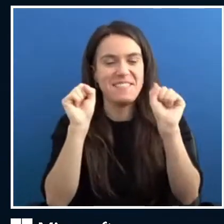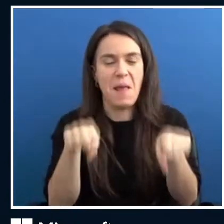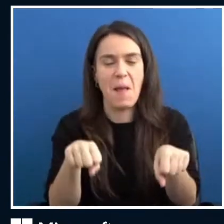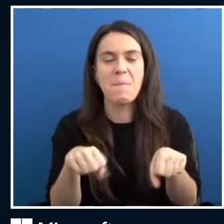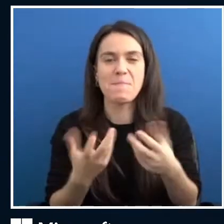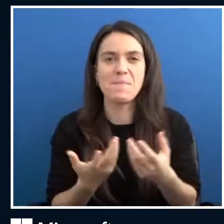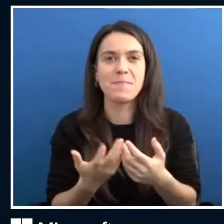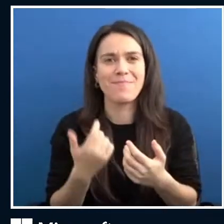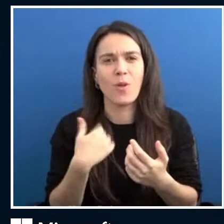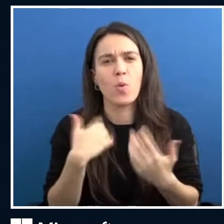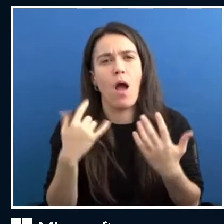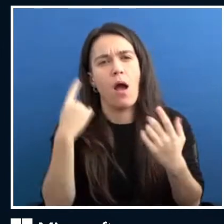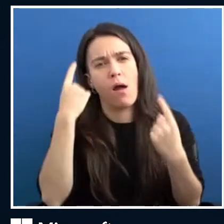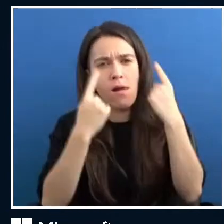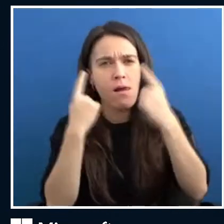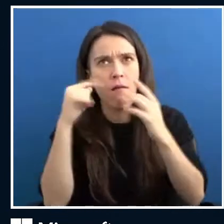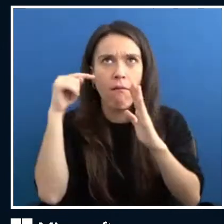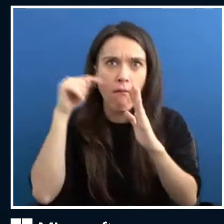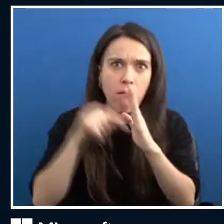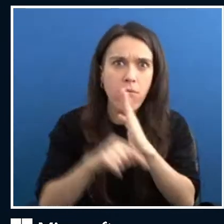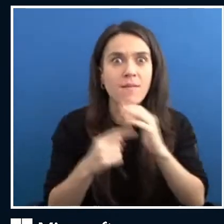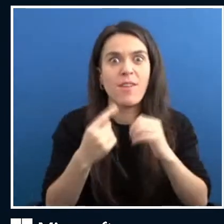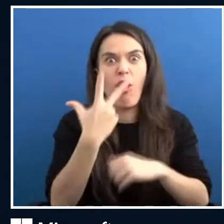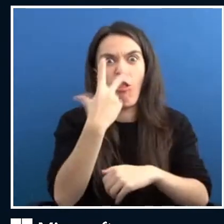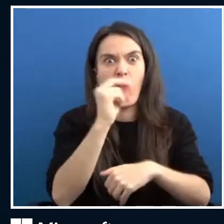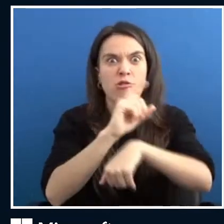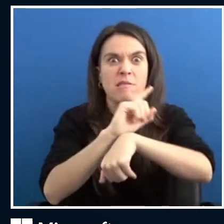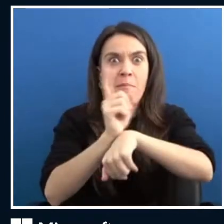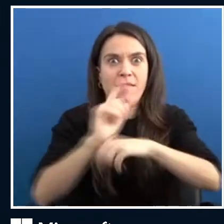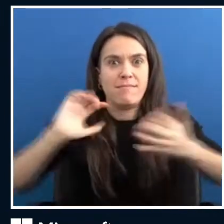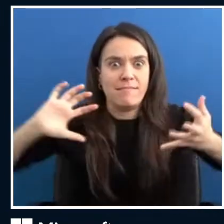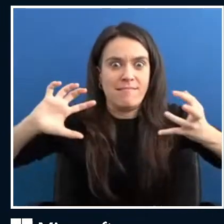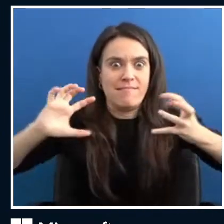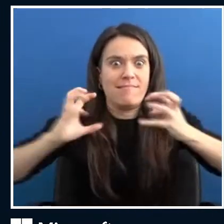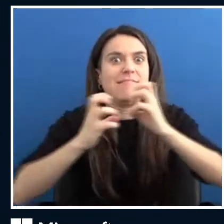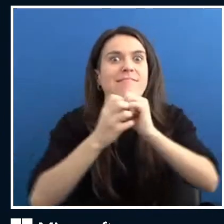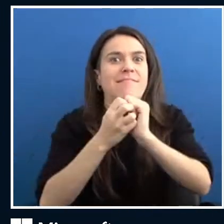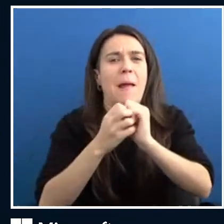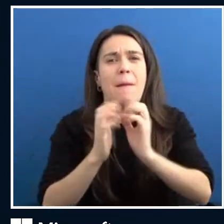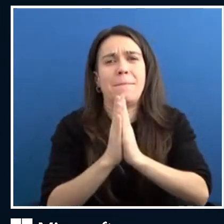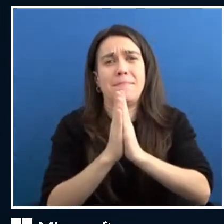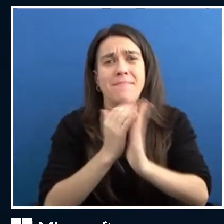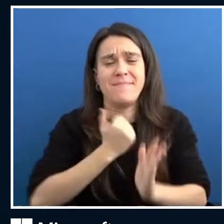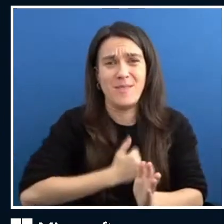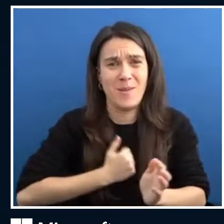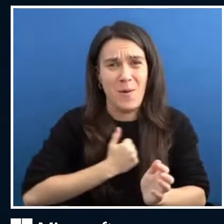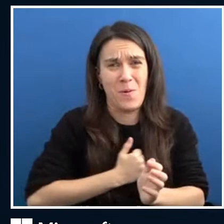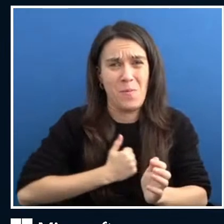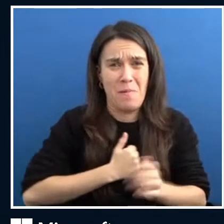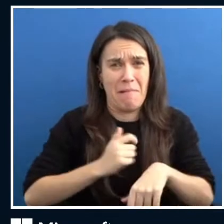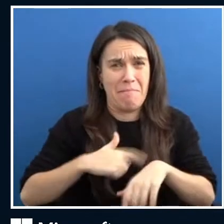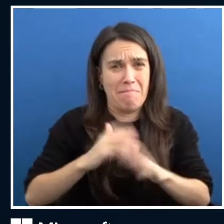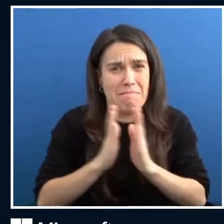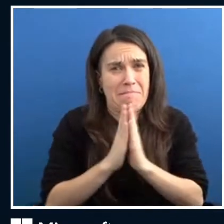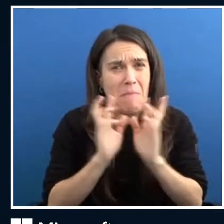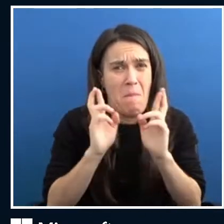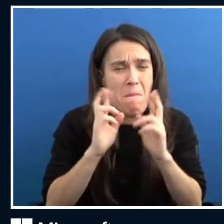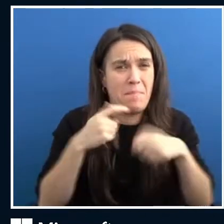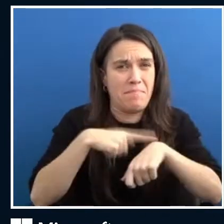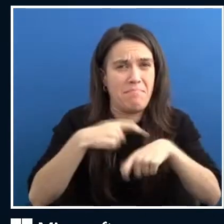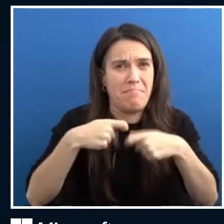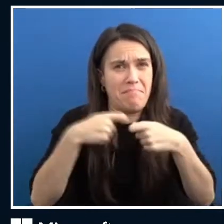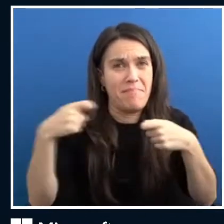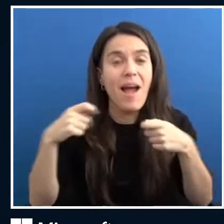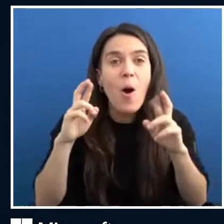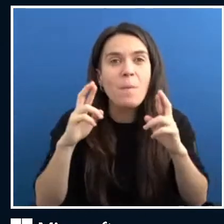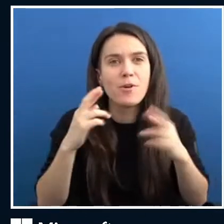to complete in half an hour, but I'm really sorry. No. I hope it was enjoyed.